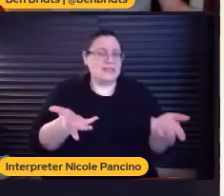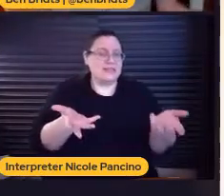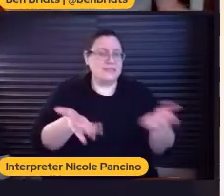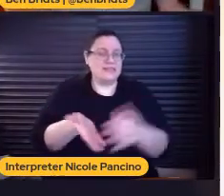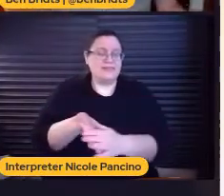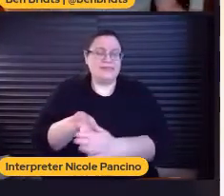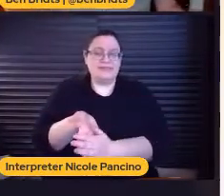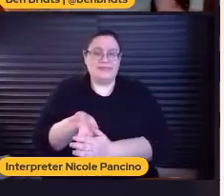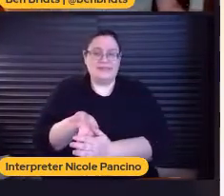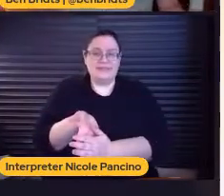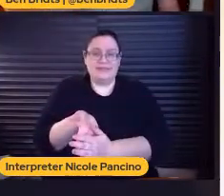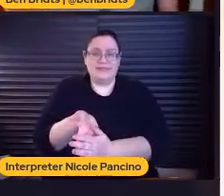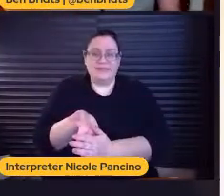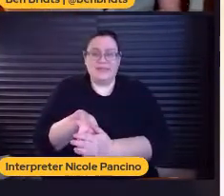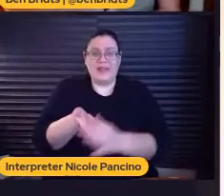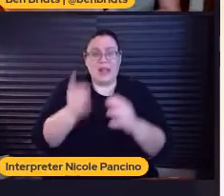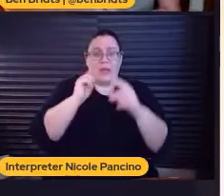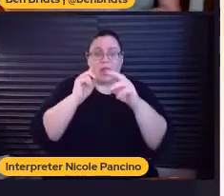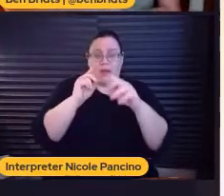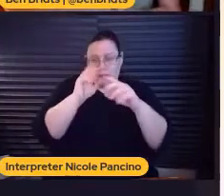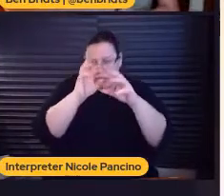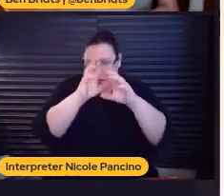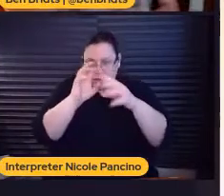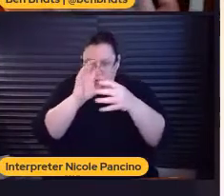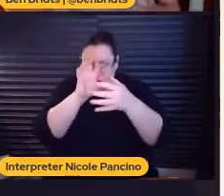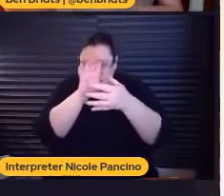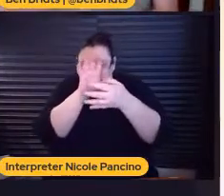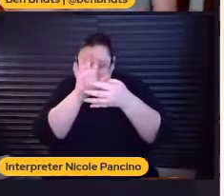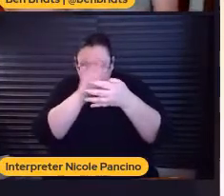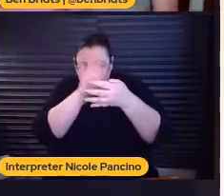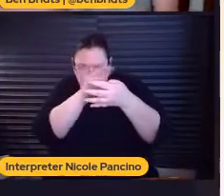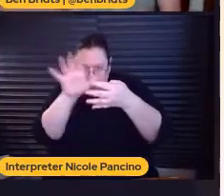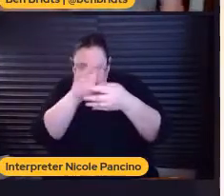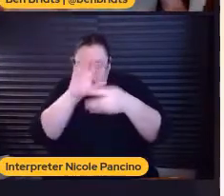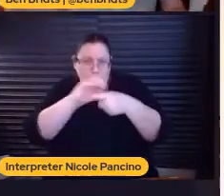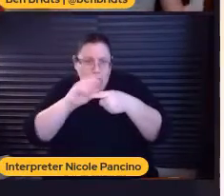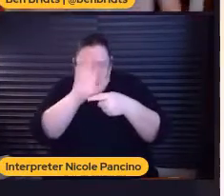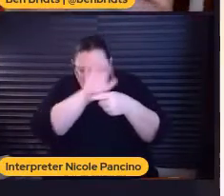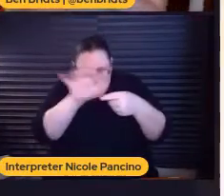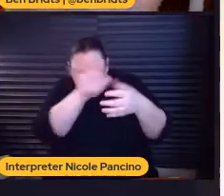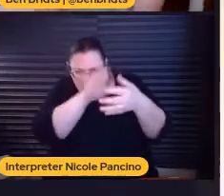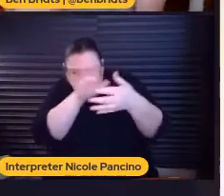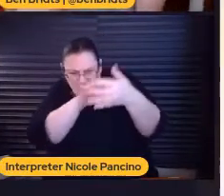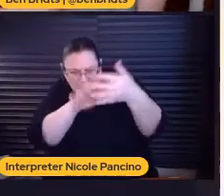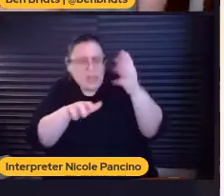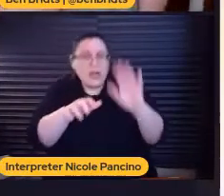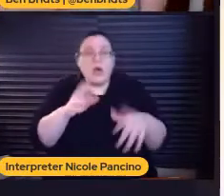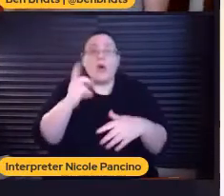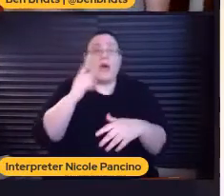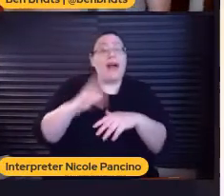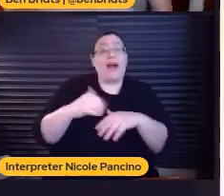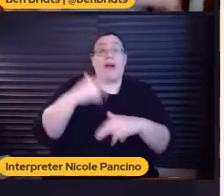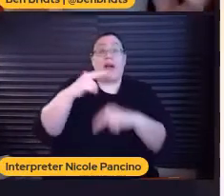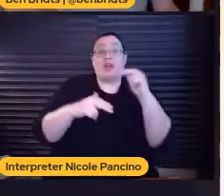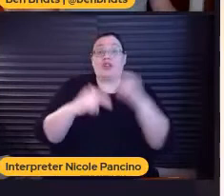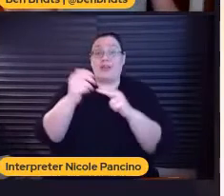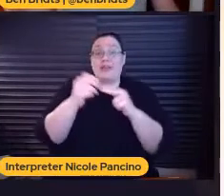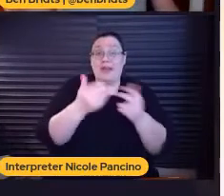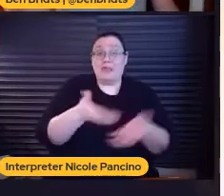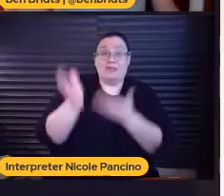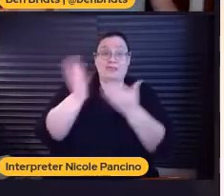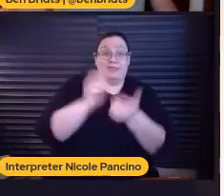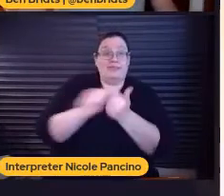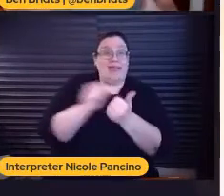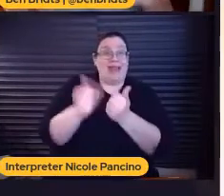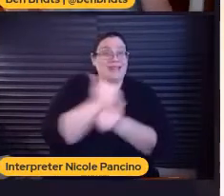And we have to look in the code every time, or we end up with a construct that's basically passing everything. So it's not really an abstraction